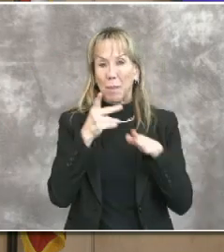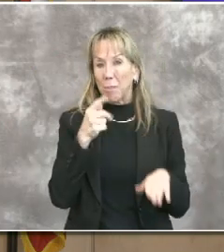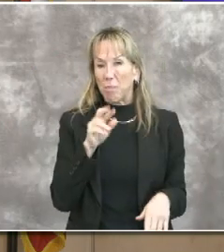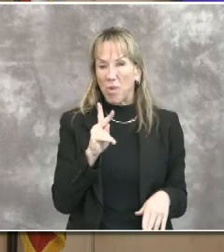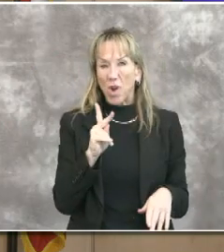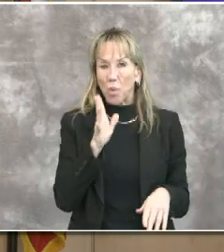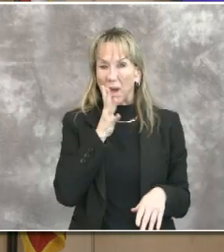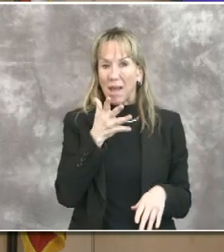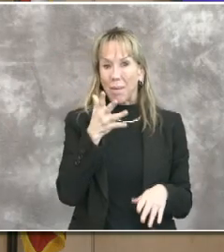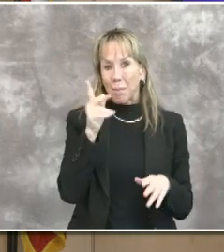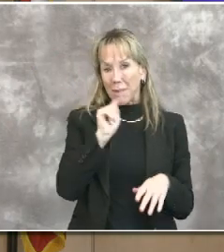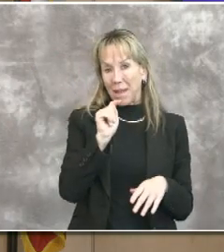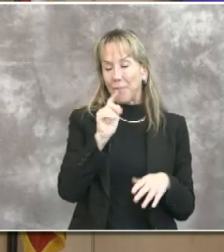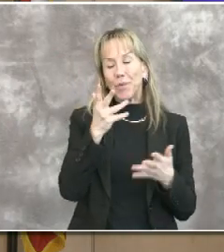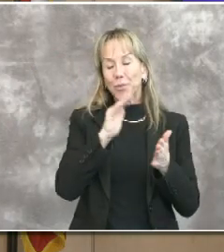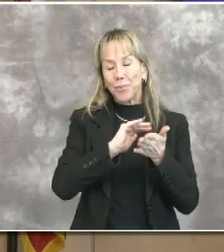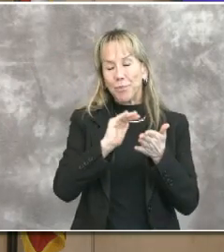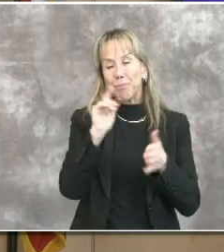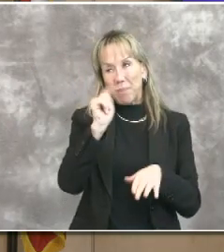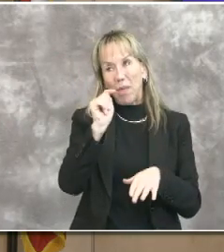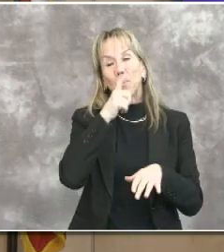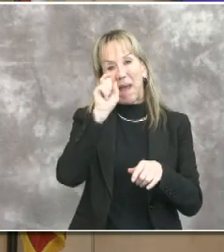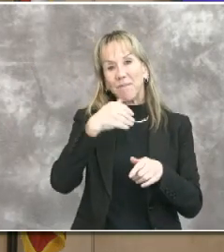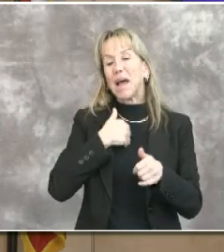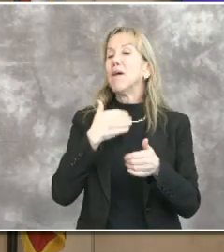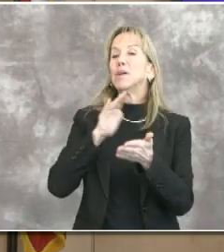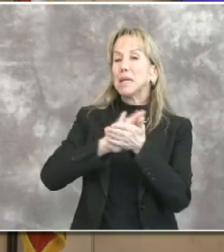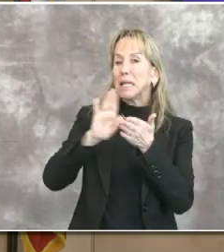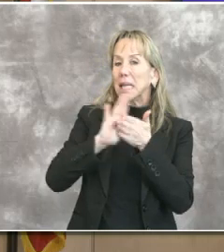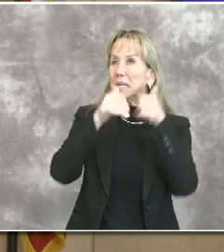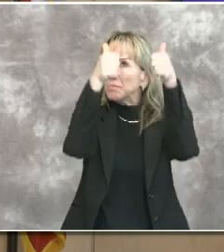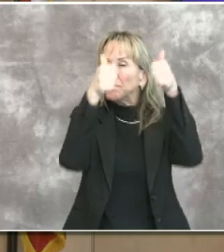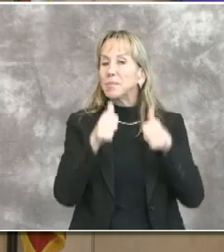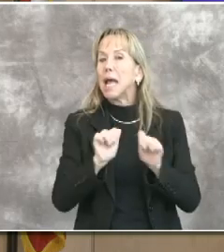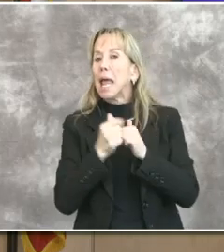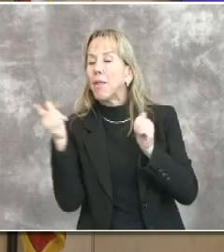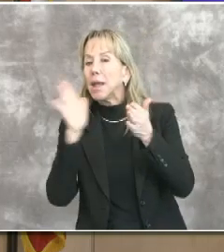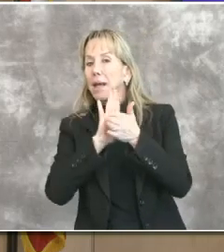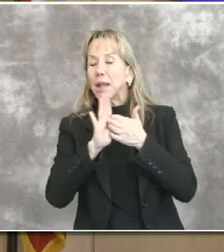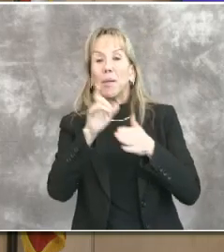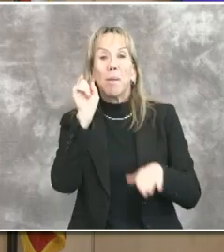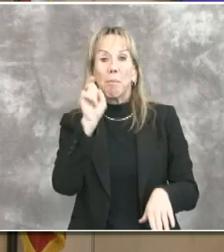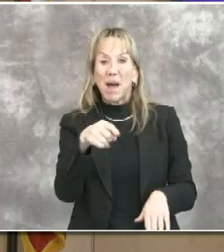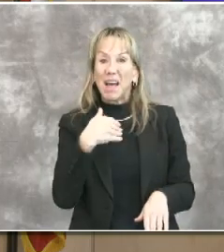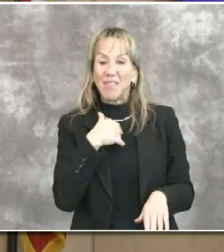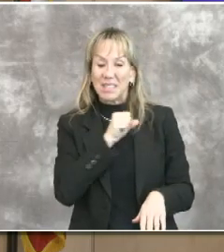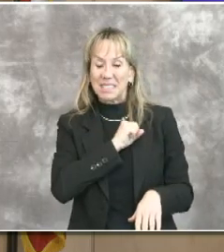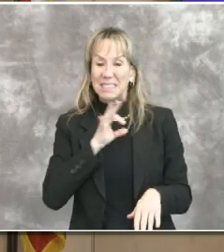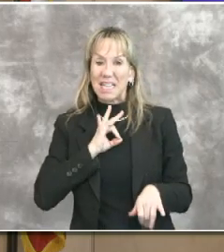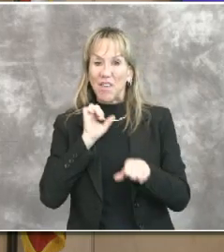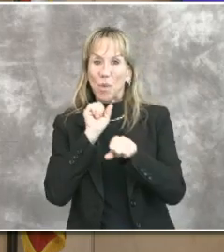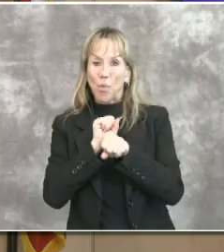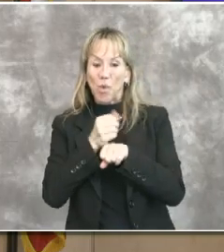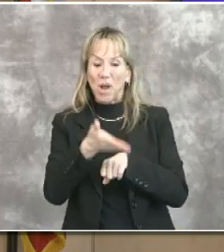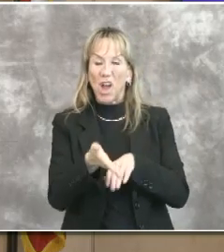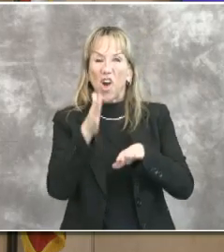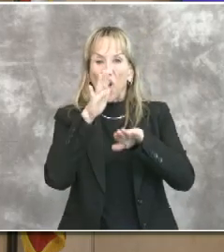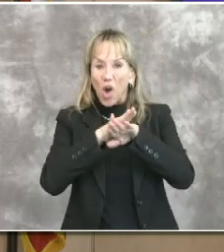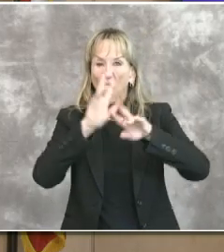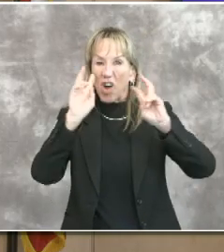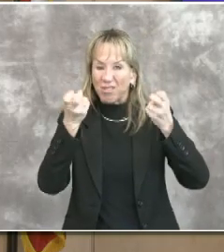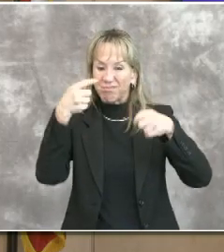are open, they'll need to have cleaning protocols. They'll need to have on-site staff for security to ensure that the restrictions are being